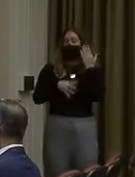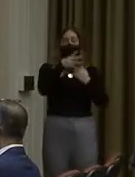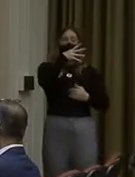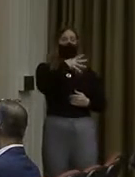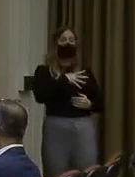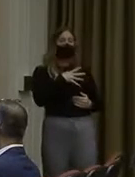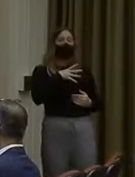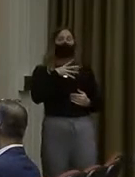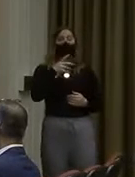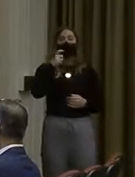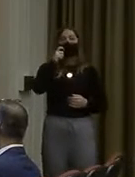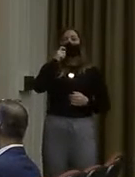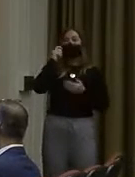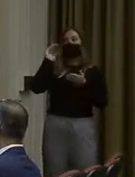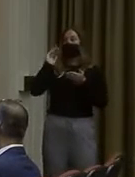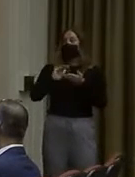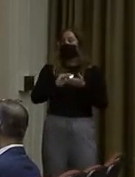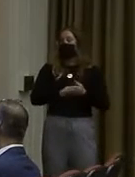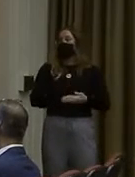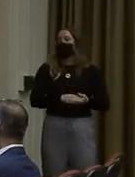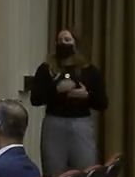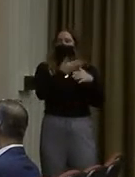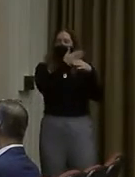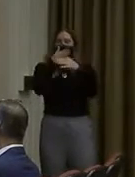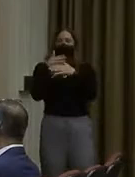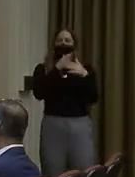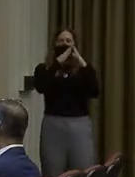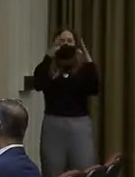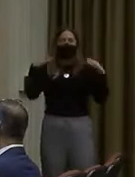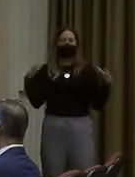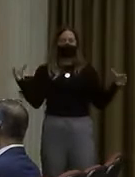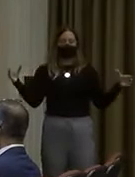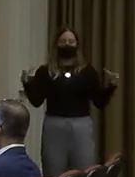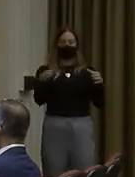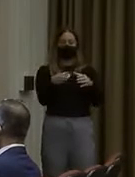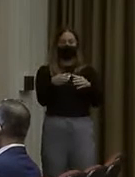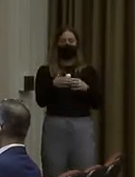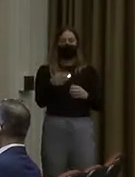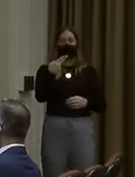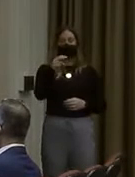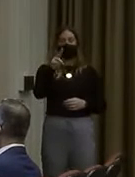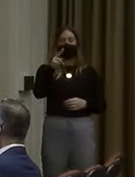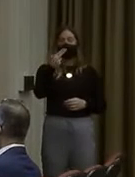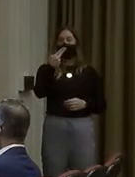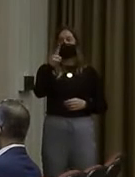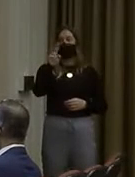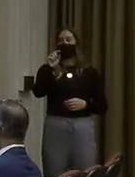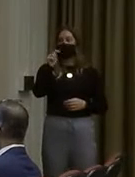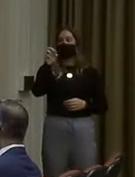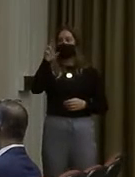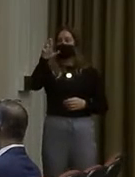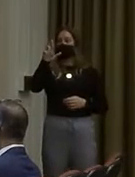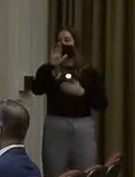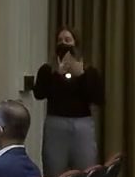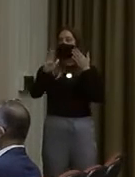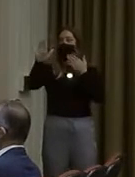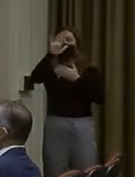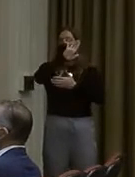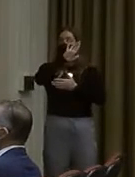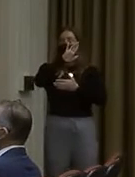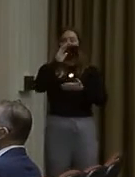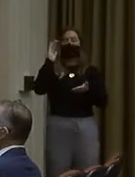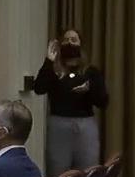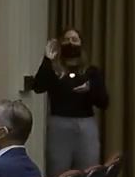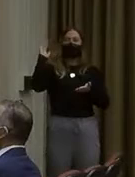and individuals who live alone to share housing. At Hunter, they're launching an intergenerational housing initiative where